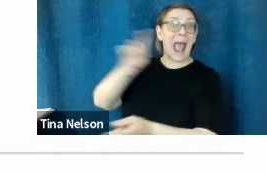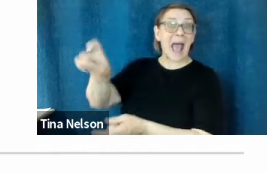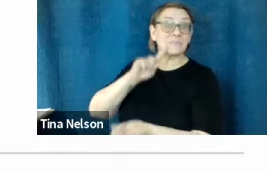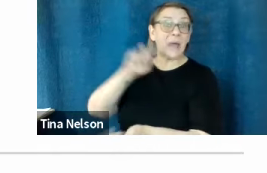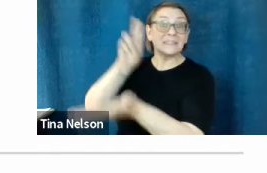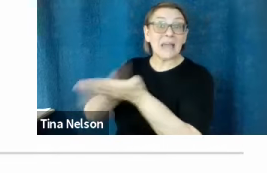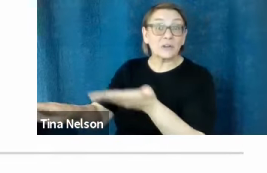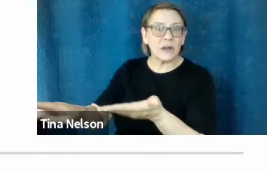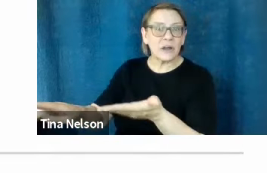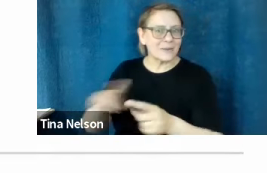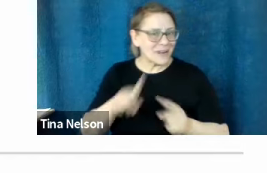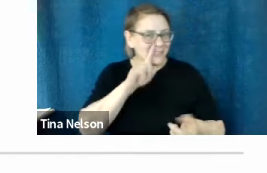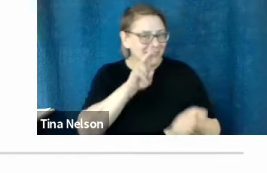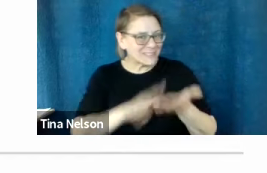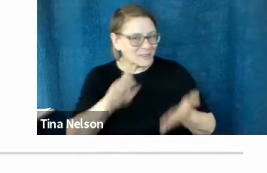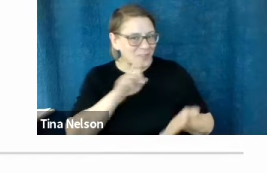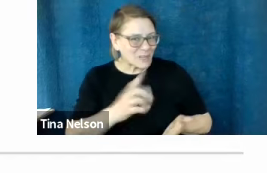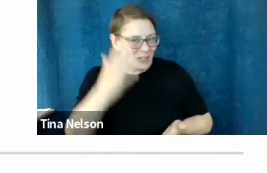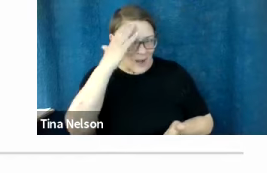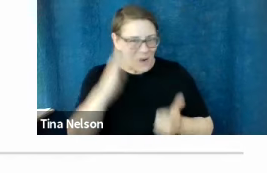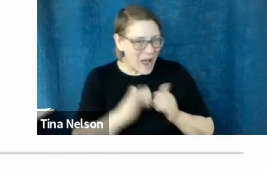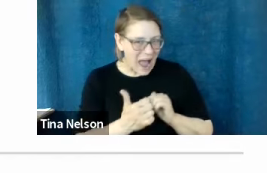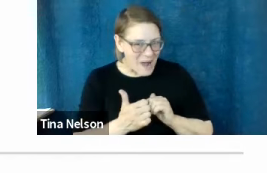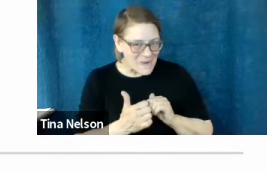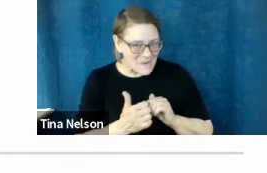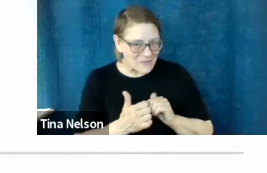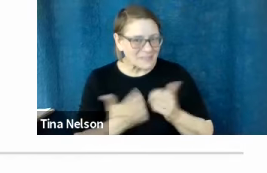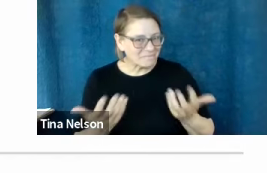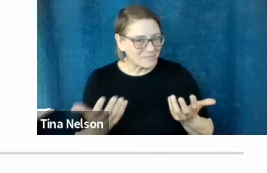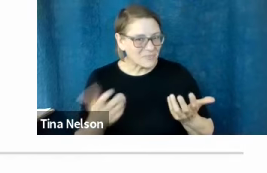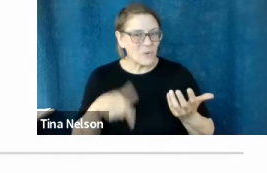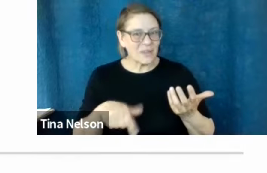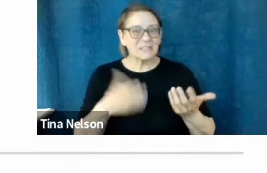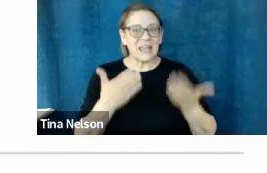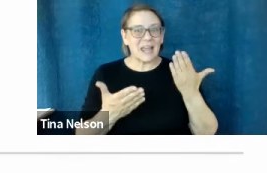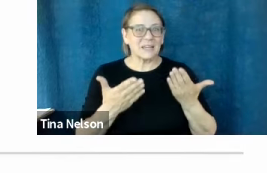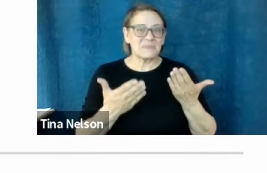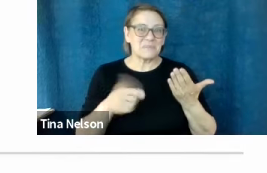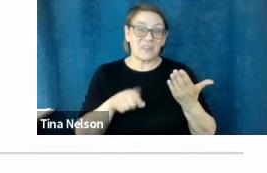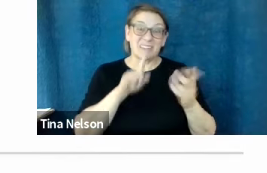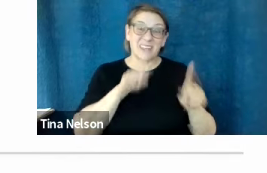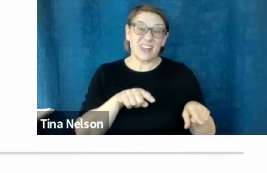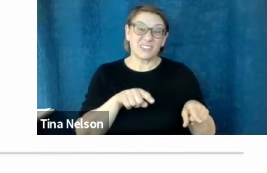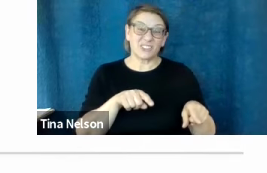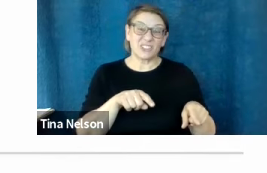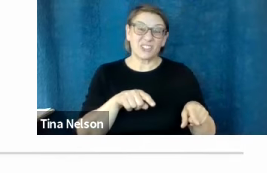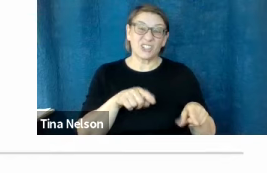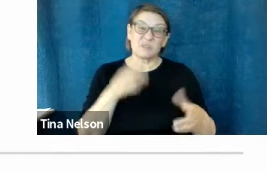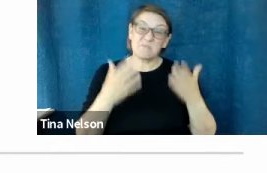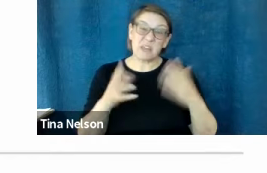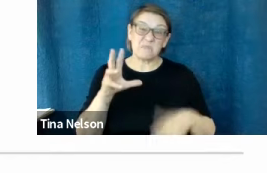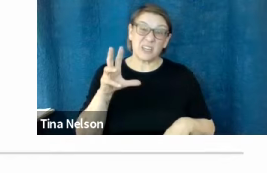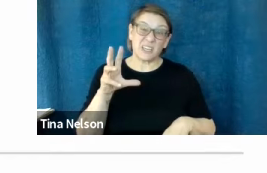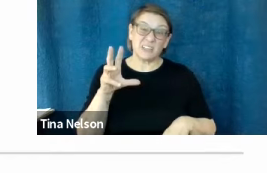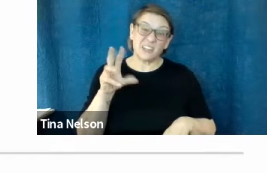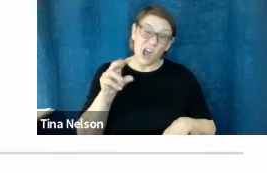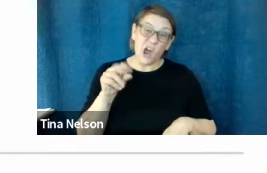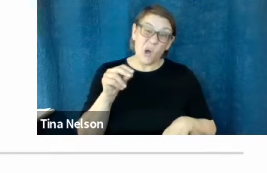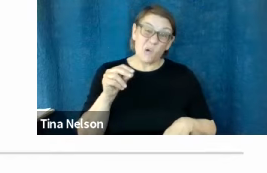or, you know, that that's not solving the problem. So this answer might actually be a little bit skewed and no is actually a larger percentage. It's just